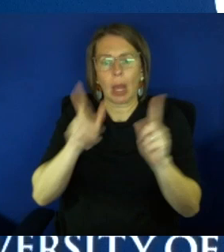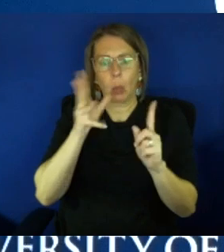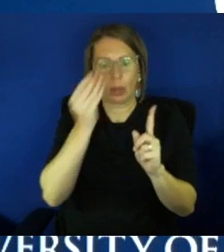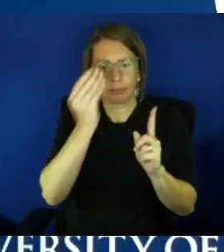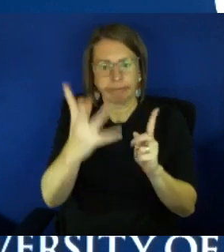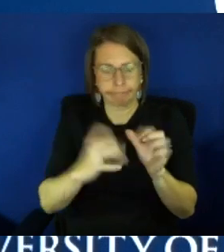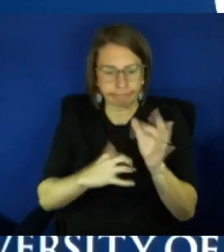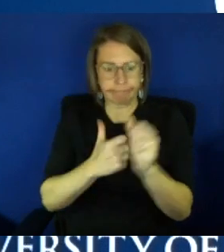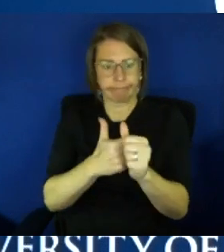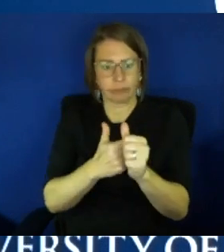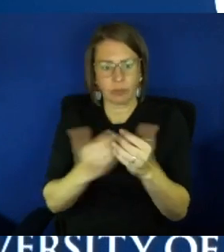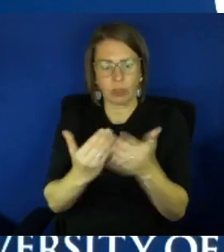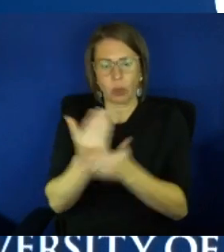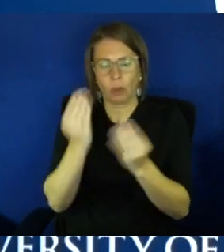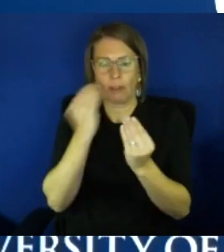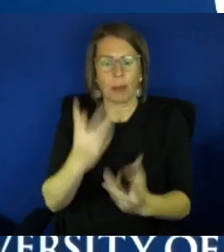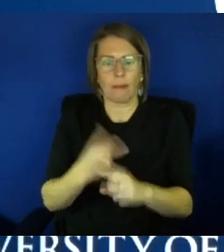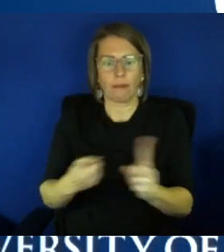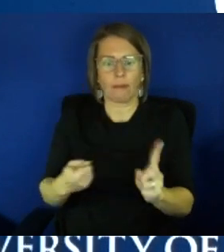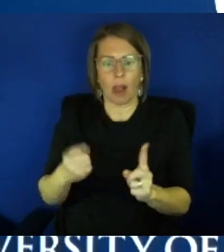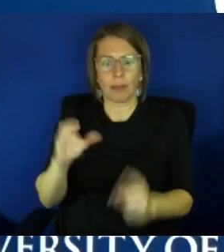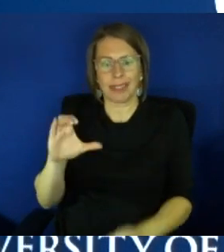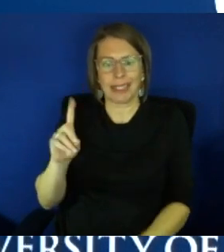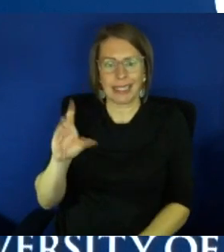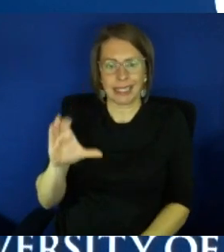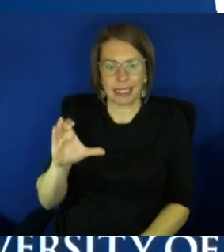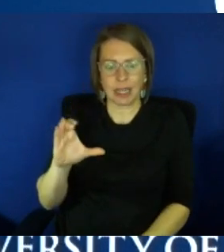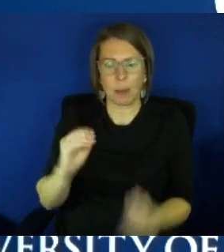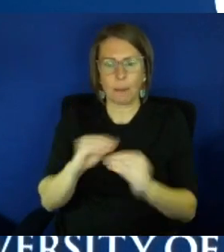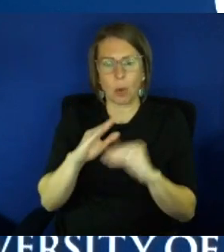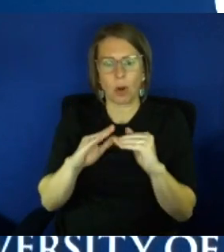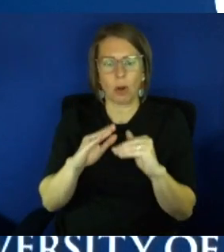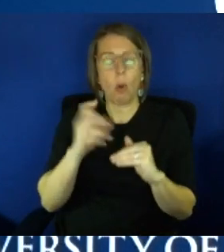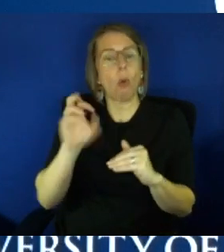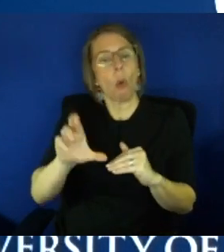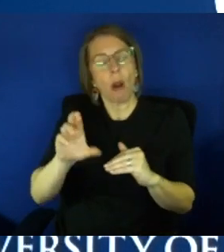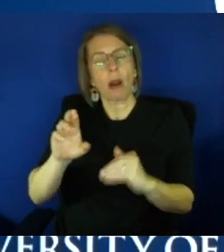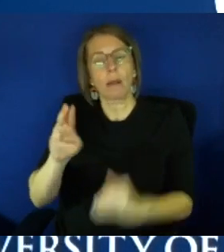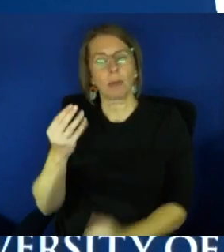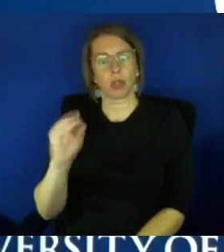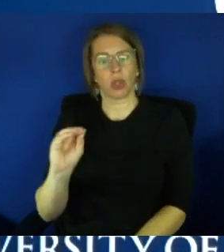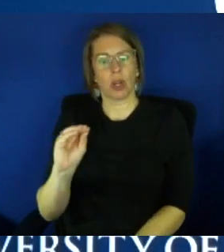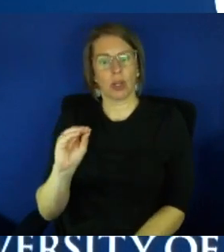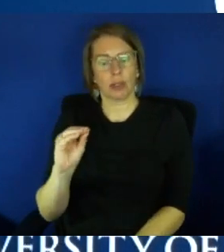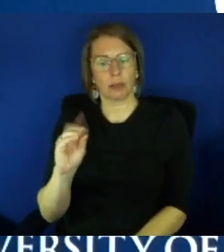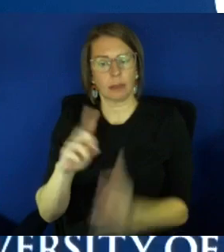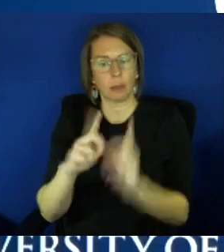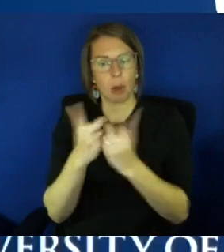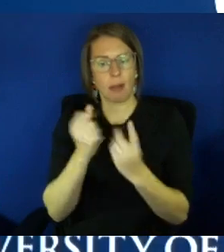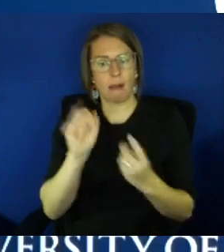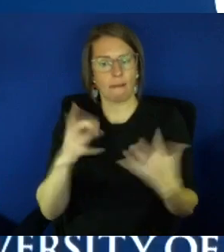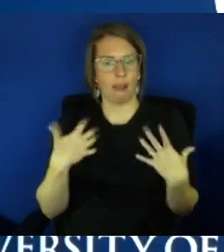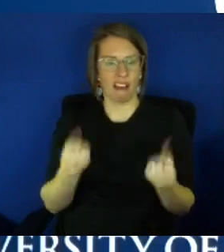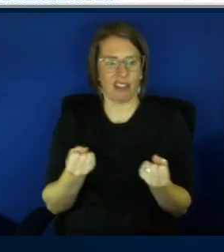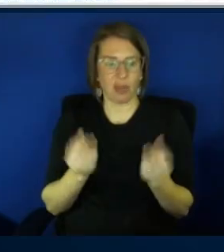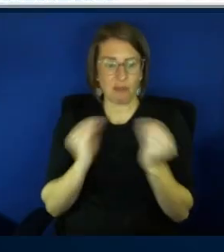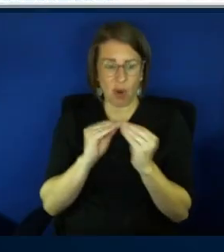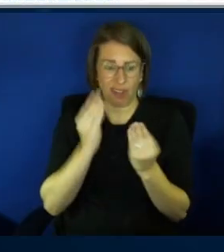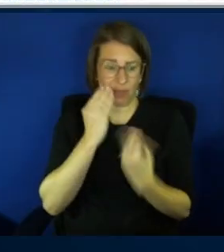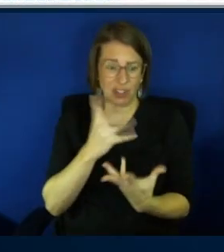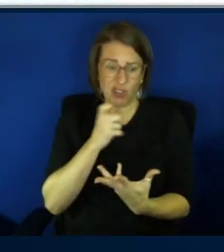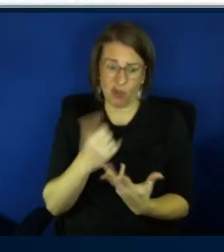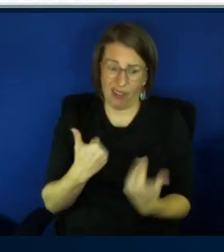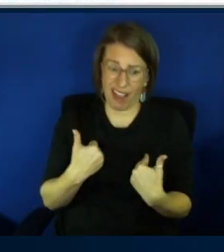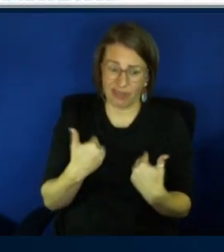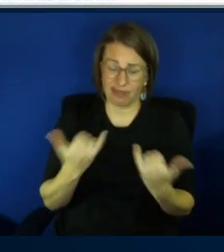new information from the CDC or the Missouri Department of Health, but otherwise there's not much more information than that. Just to say, so